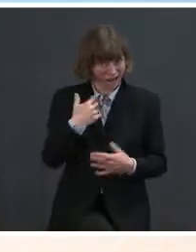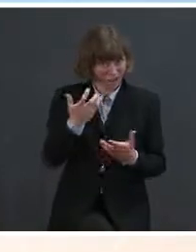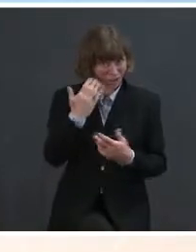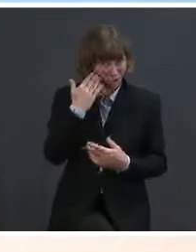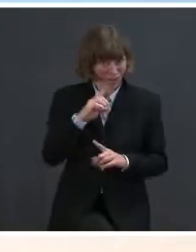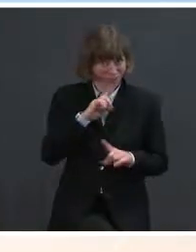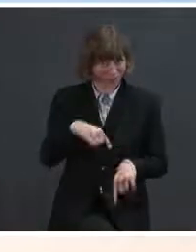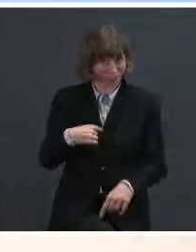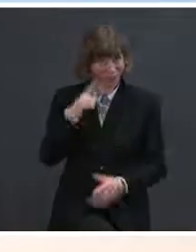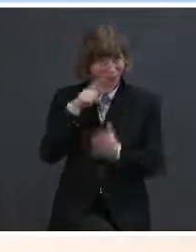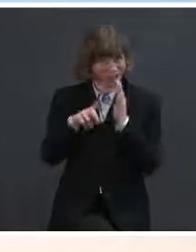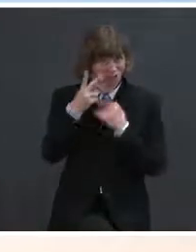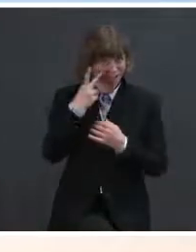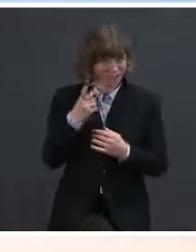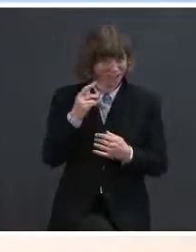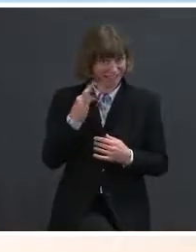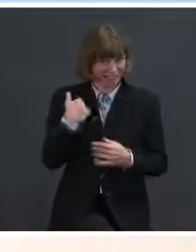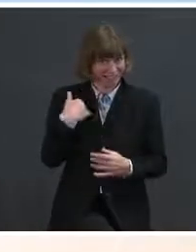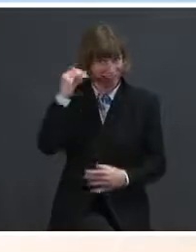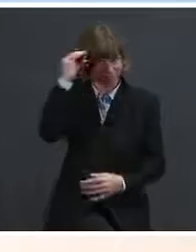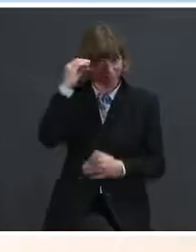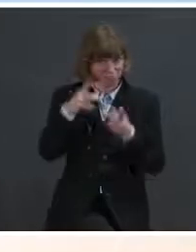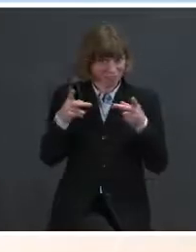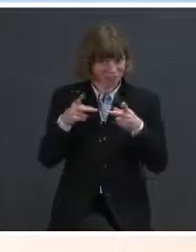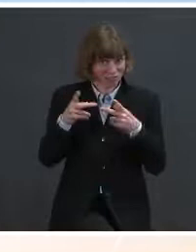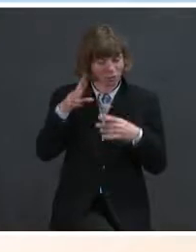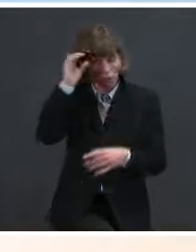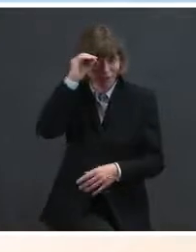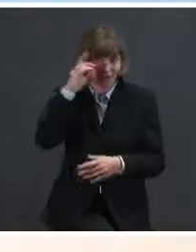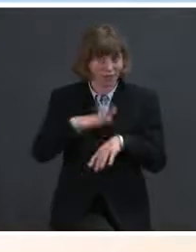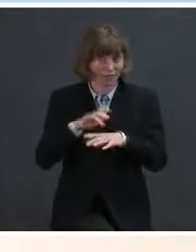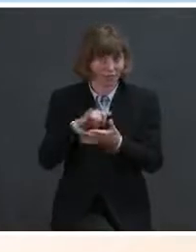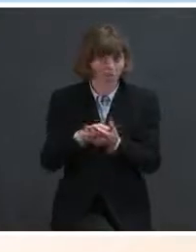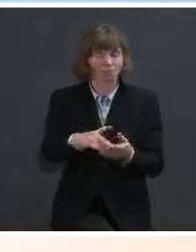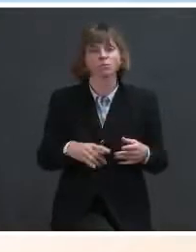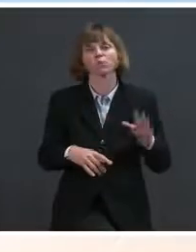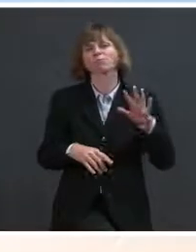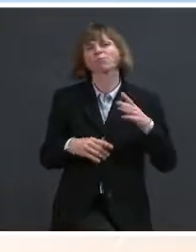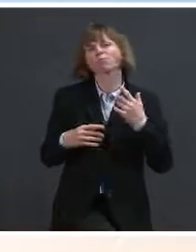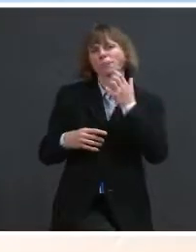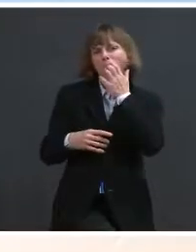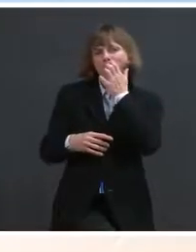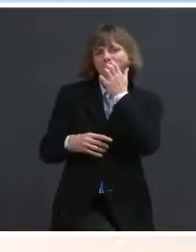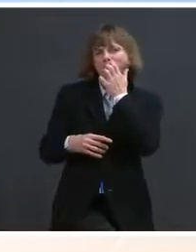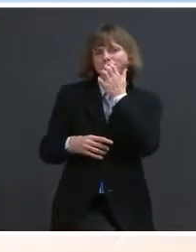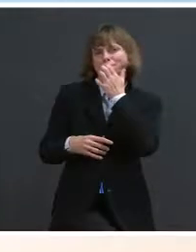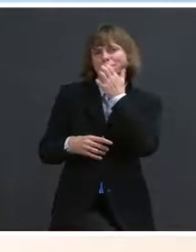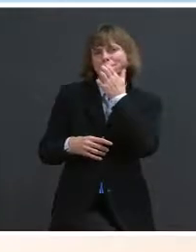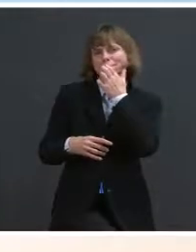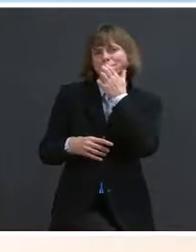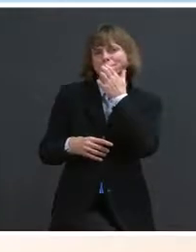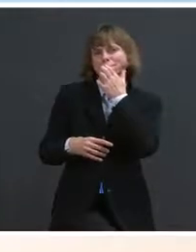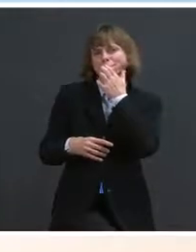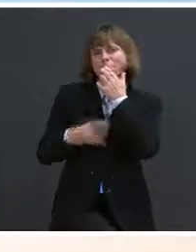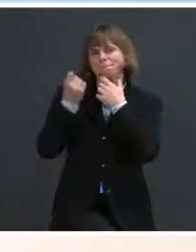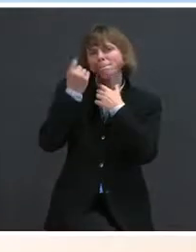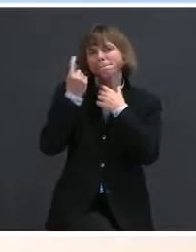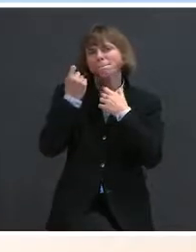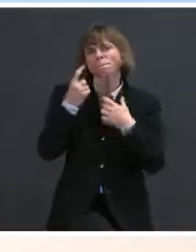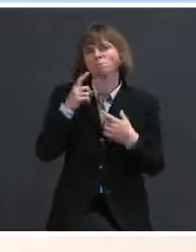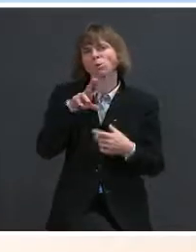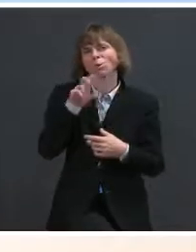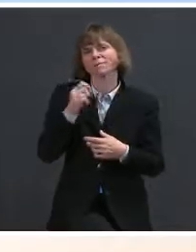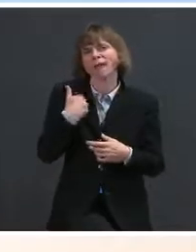on it. Go ahead, Matt. Considering that the US has a much better success rate in terms of COVID vaccinations